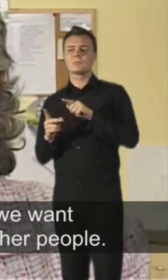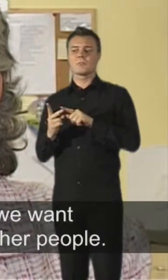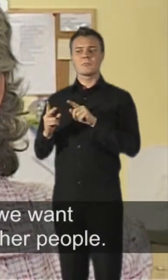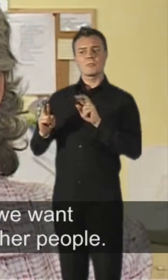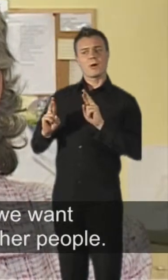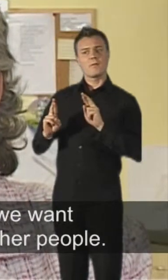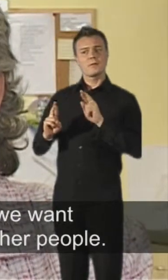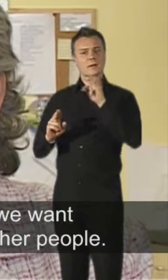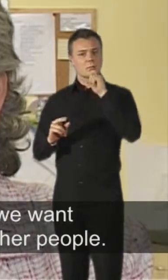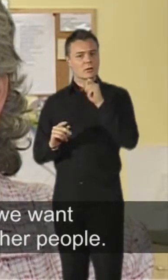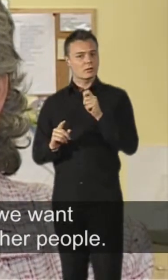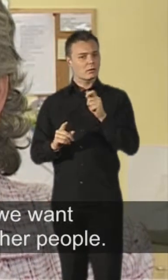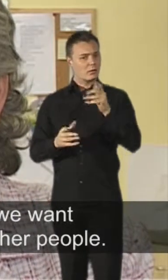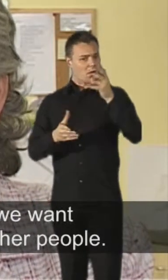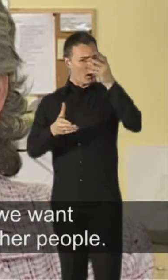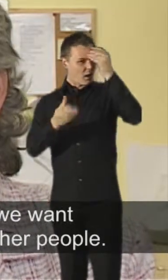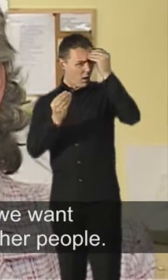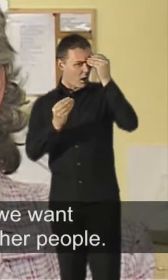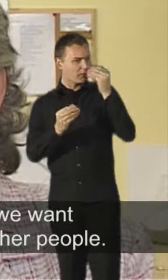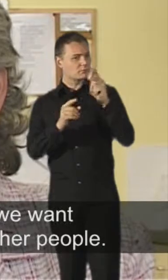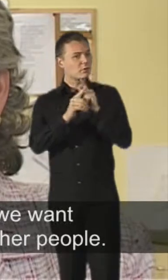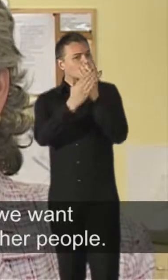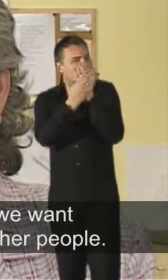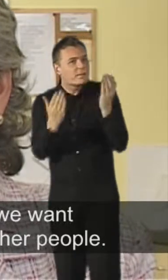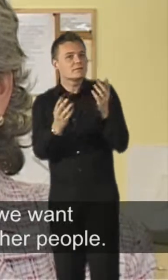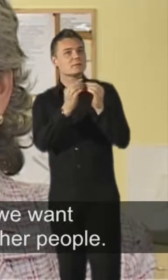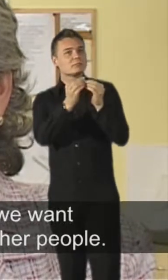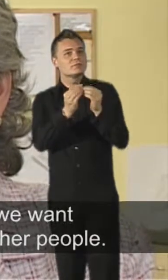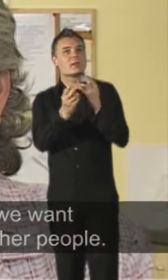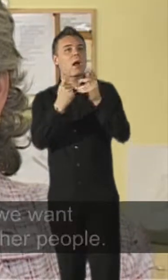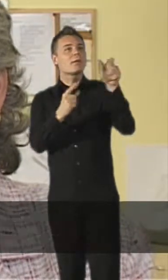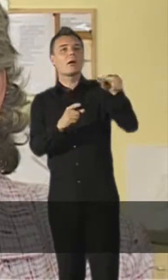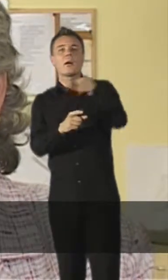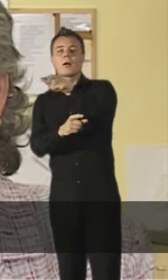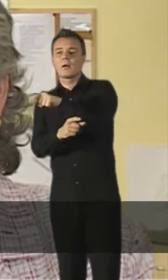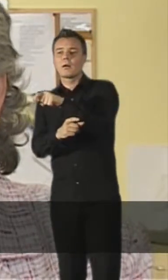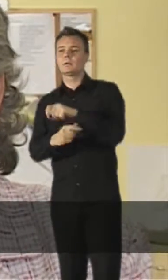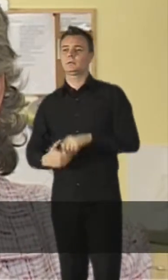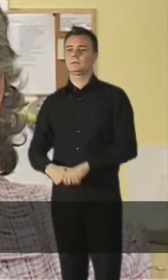that hopefully they will learn, as we want them to respect and appreciate other people.